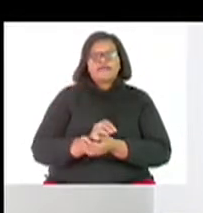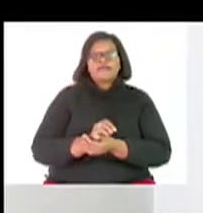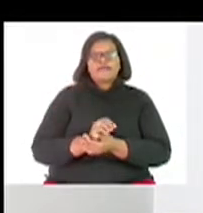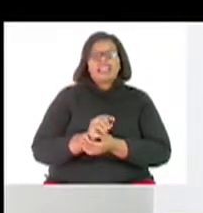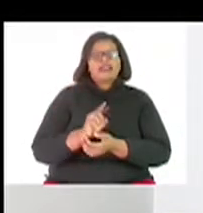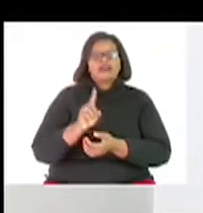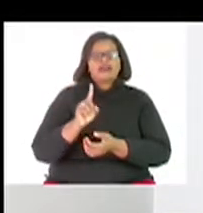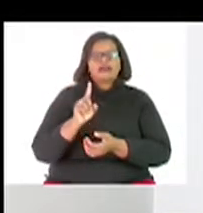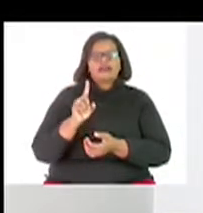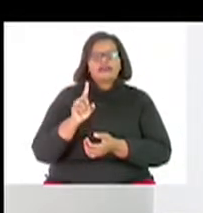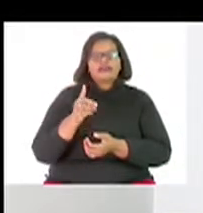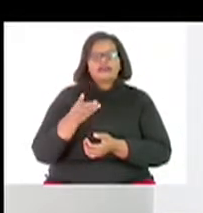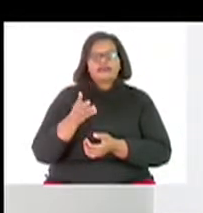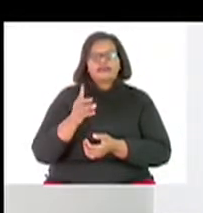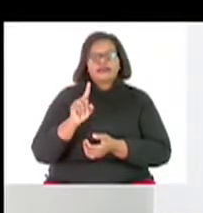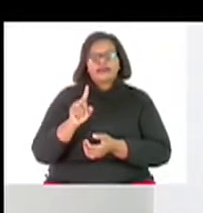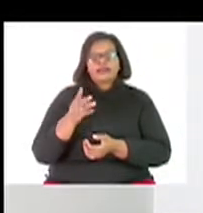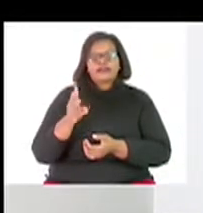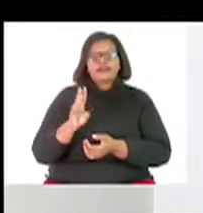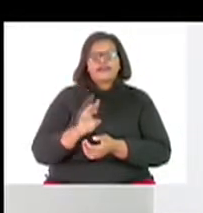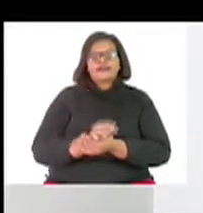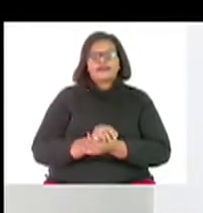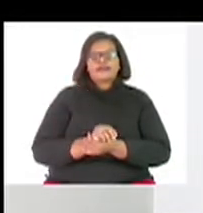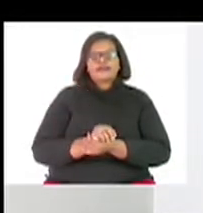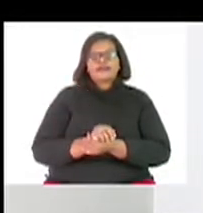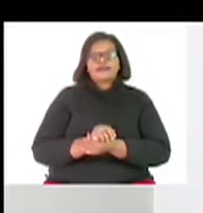continue, 16,